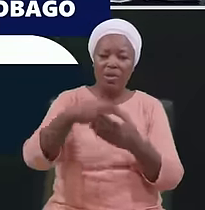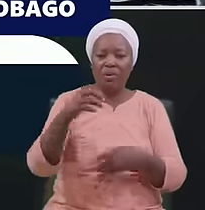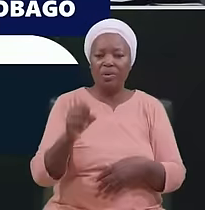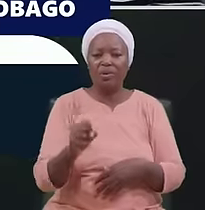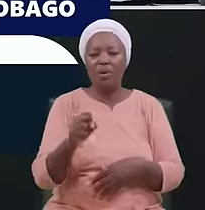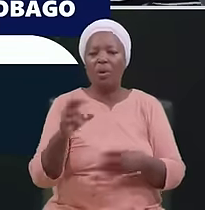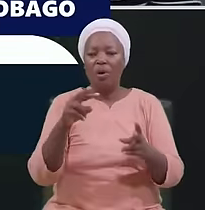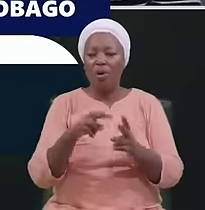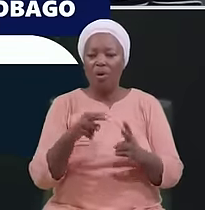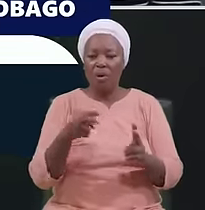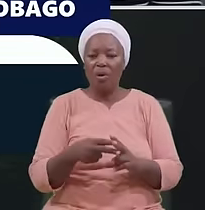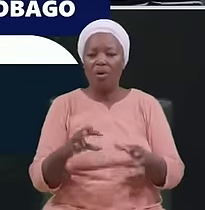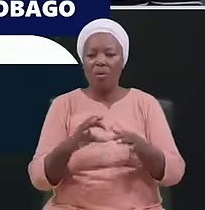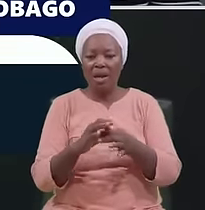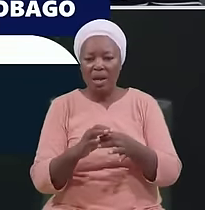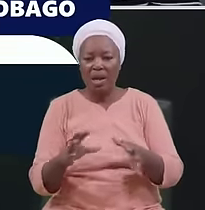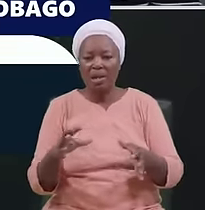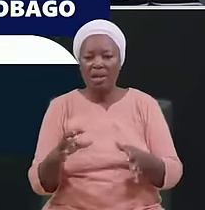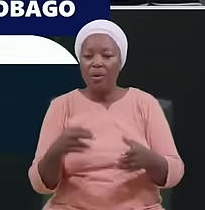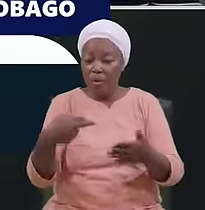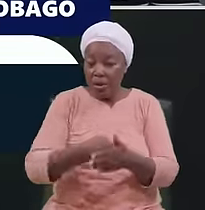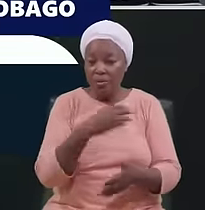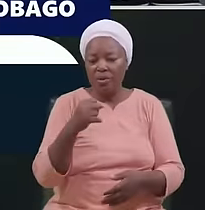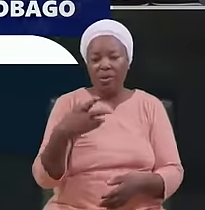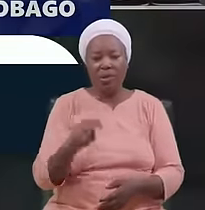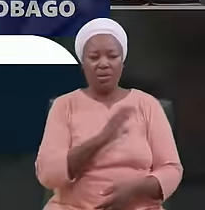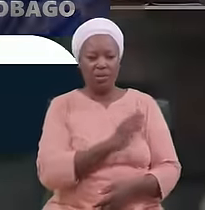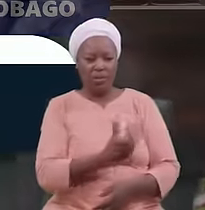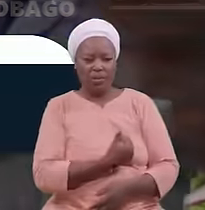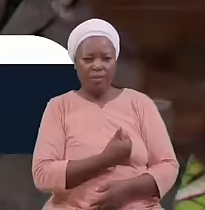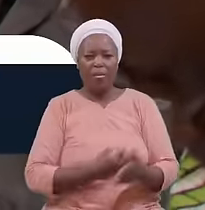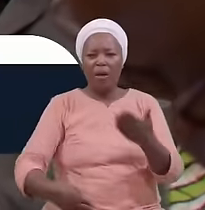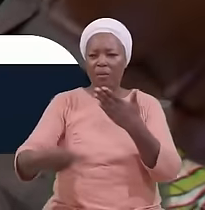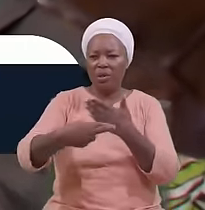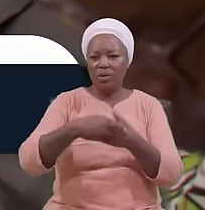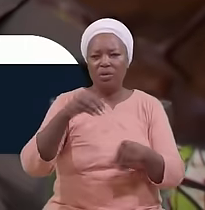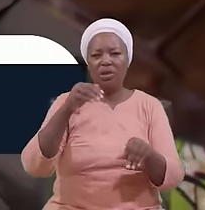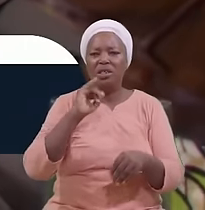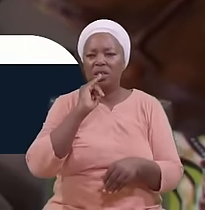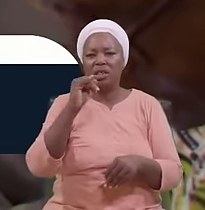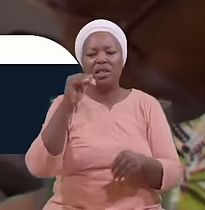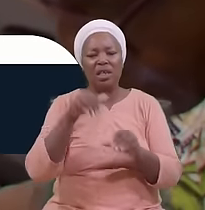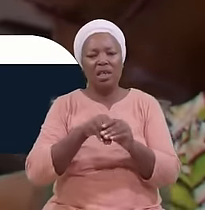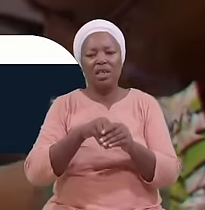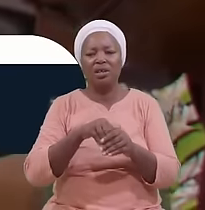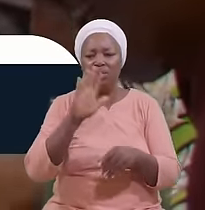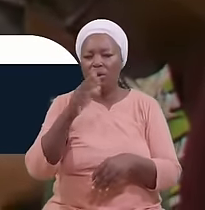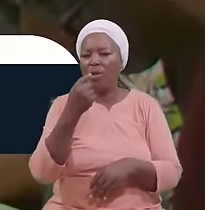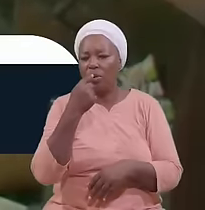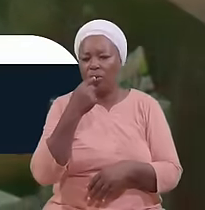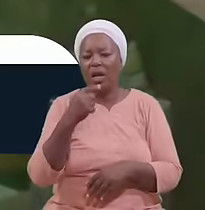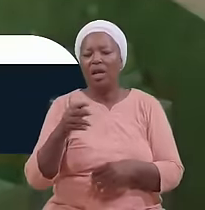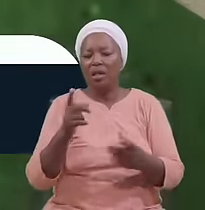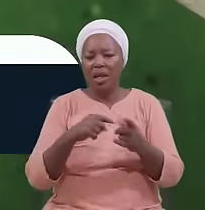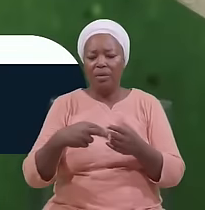or renews the soul. Restoration is on your tongue. And renewal is on your tongue.